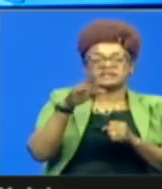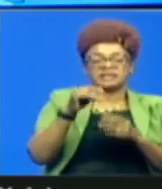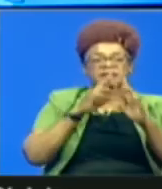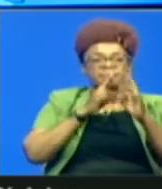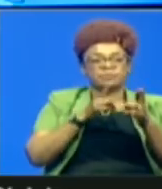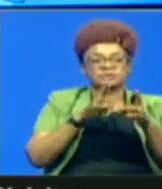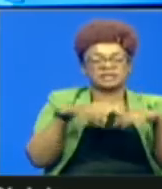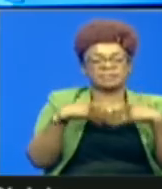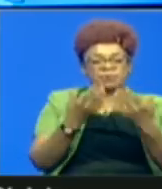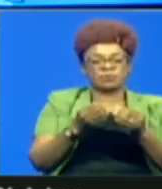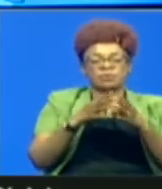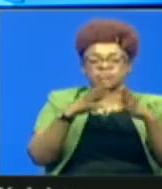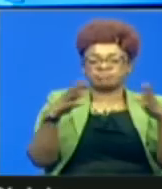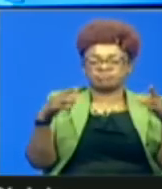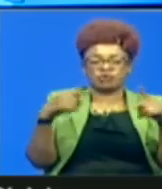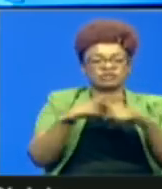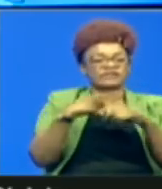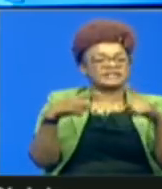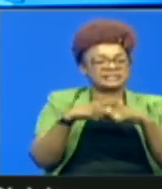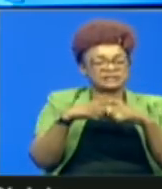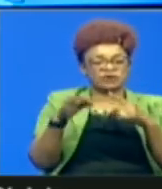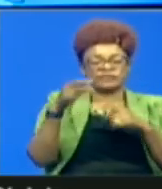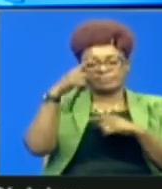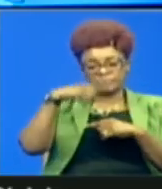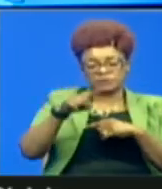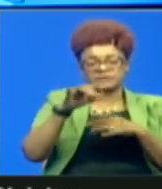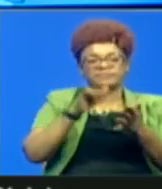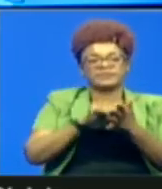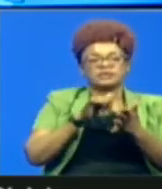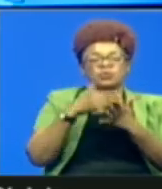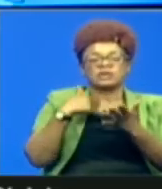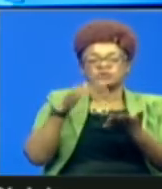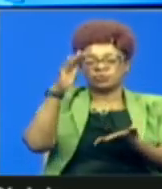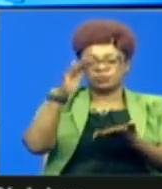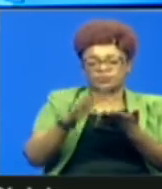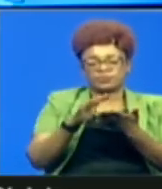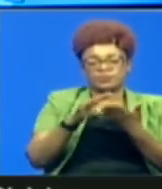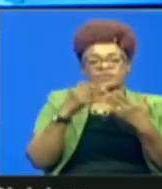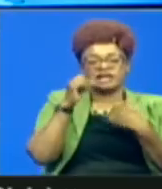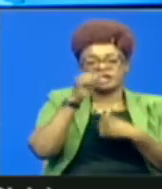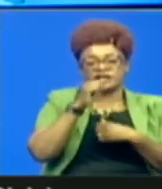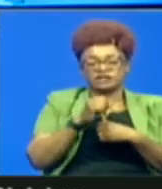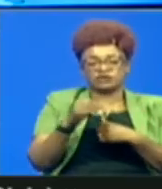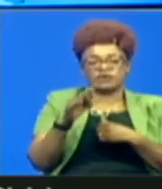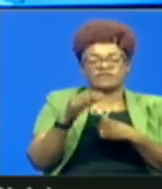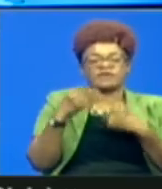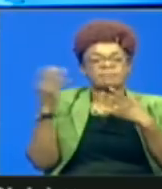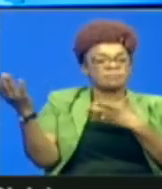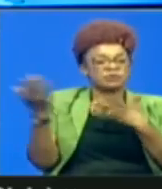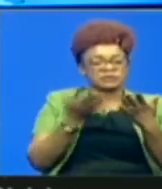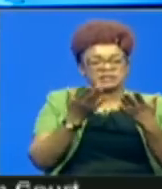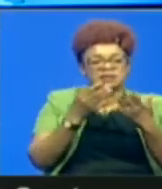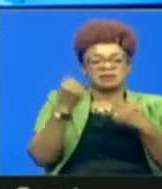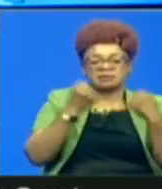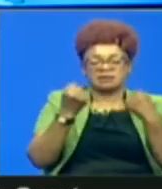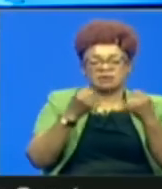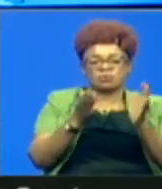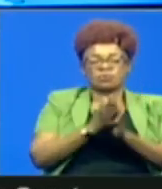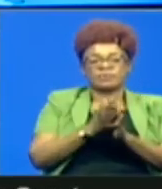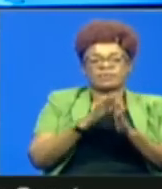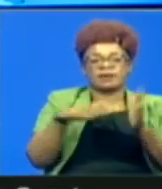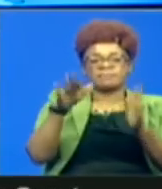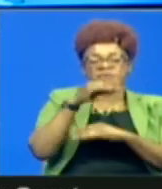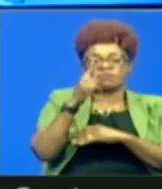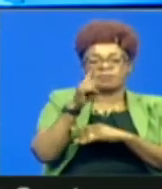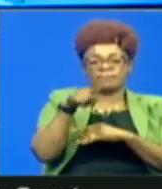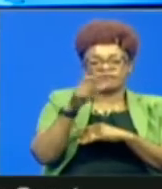on the growing controversy surrounding the policy that seeks to slash the age limit of imported cars with engine capacities above 1.5 litres